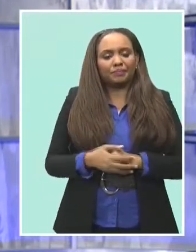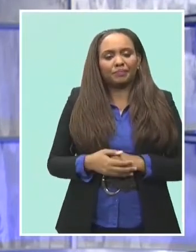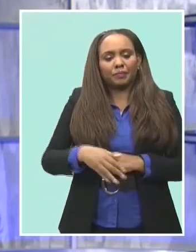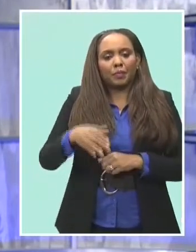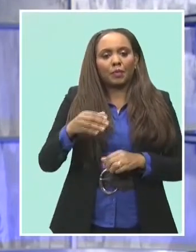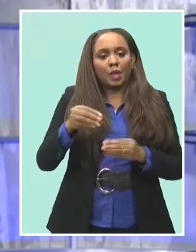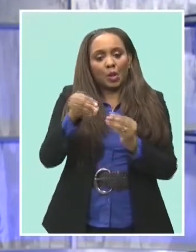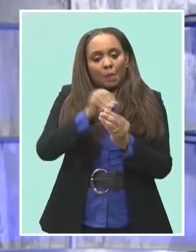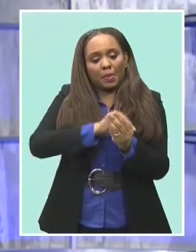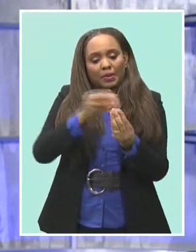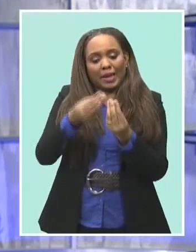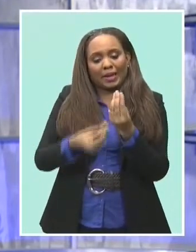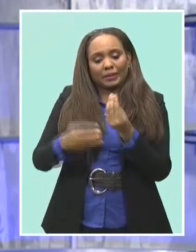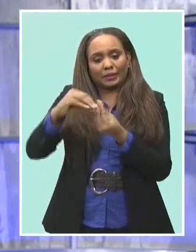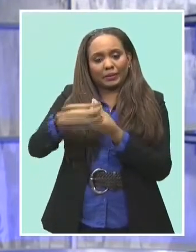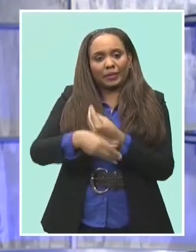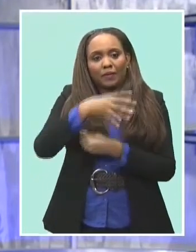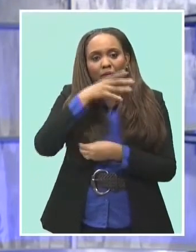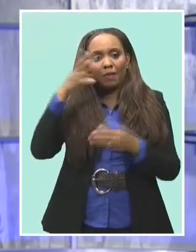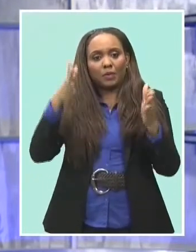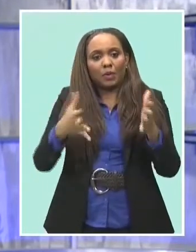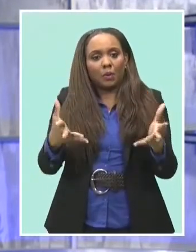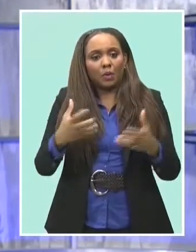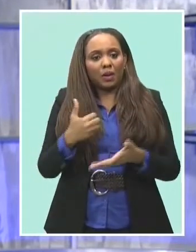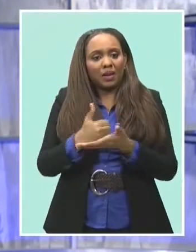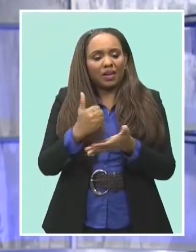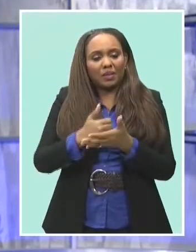in St. Mary are asking for help as they try to